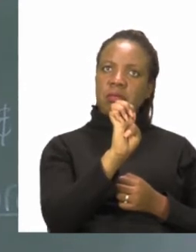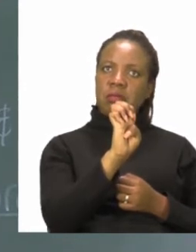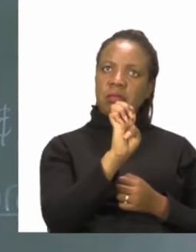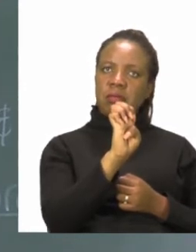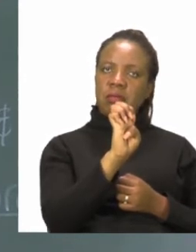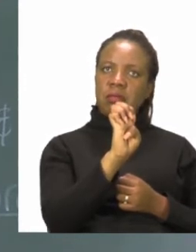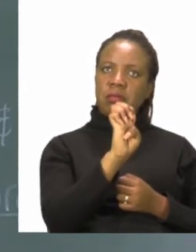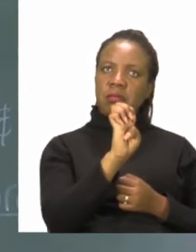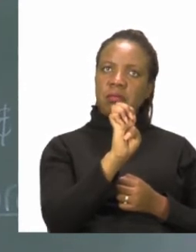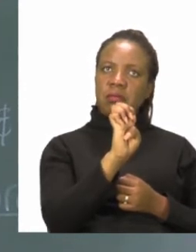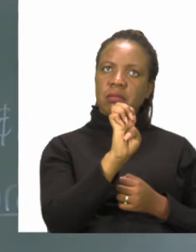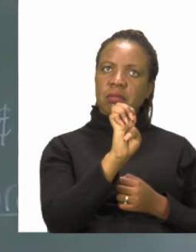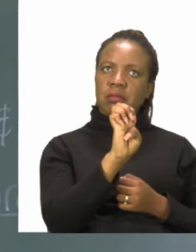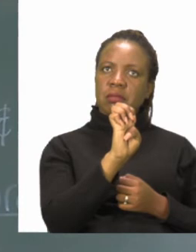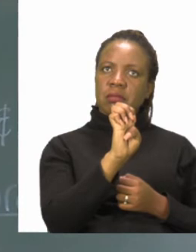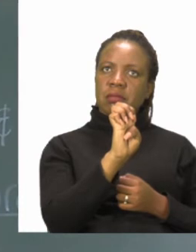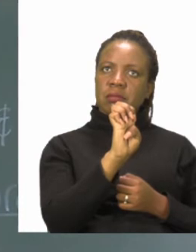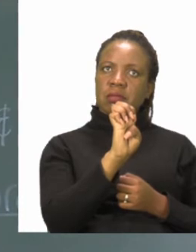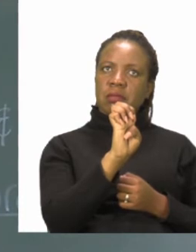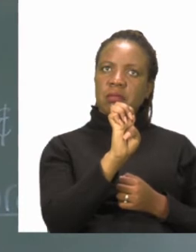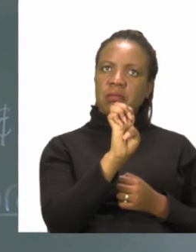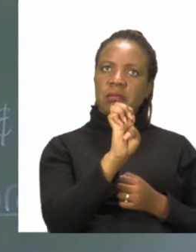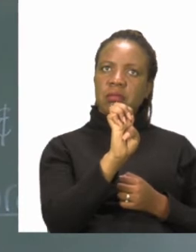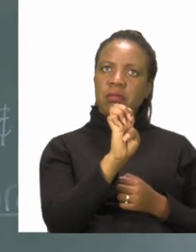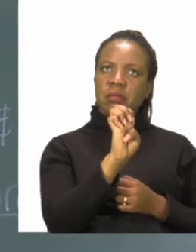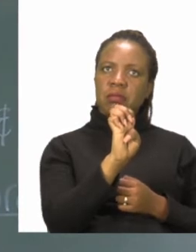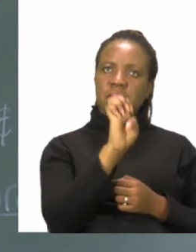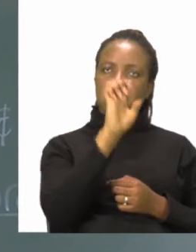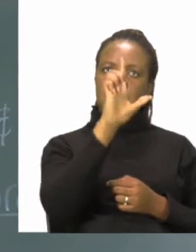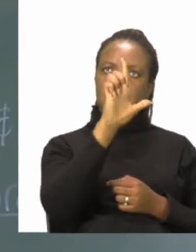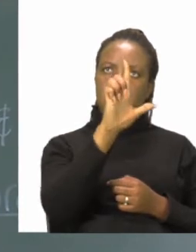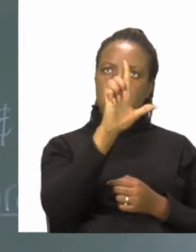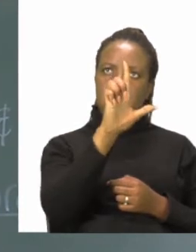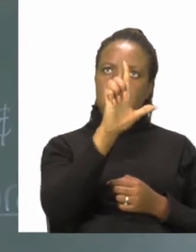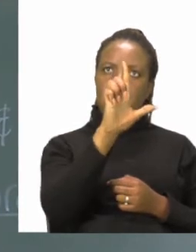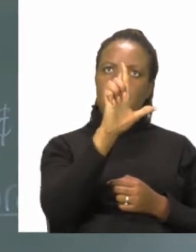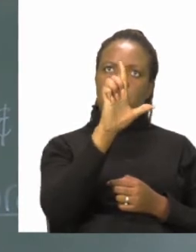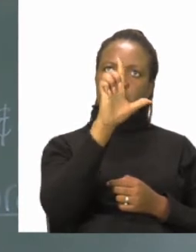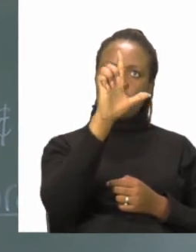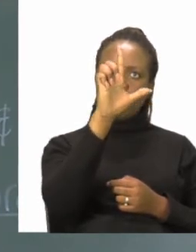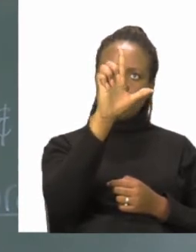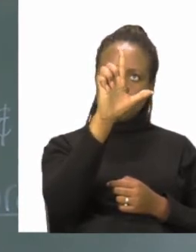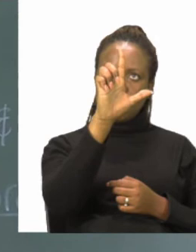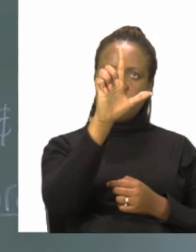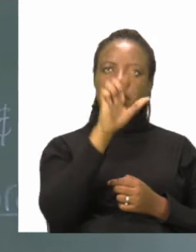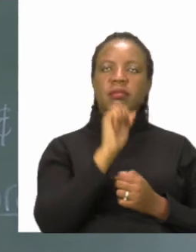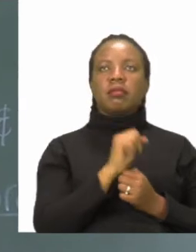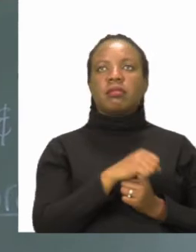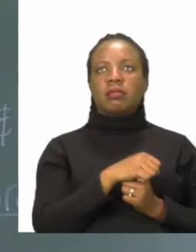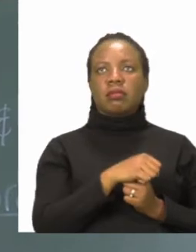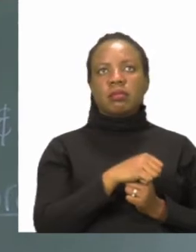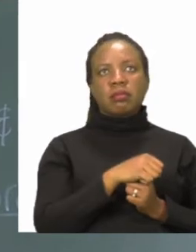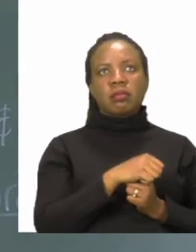have the letter E on top of the letter S. And then we have the letter L and another